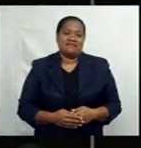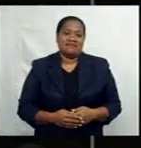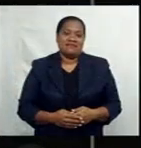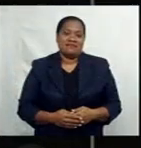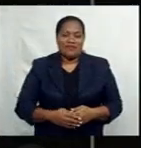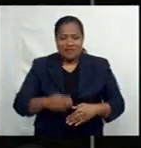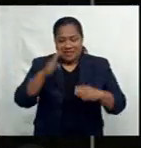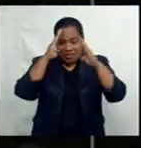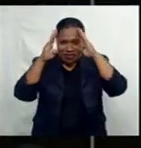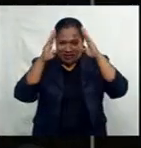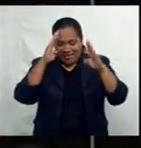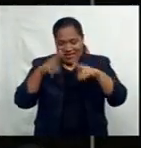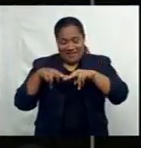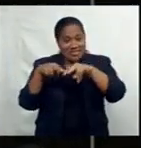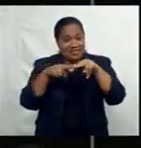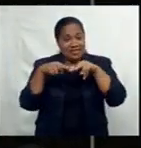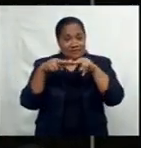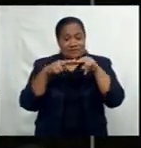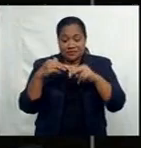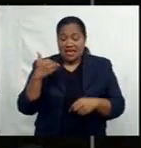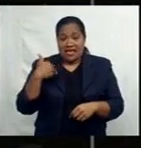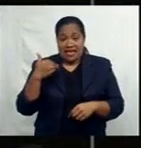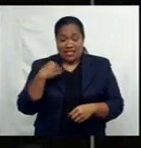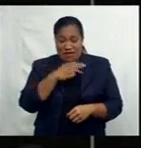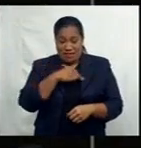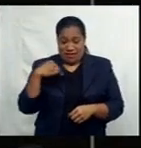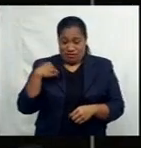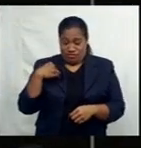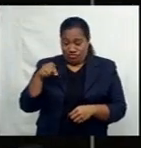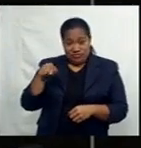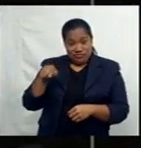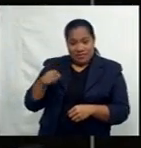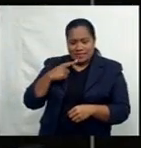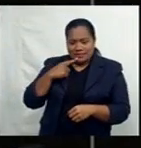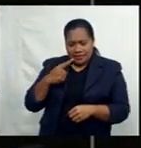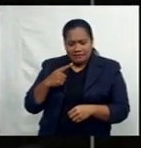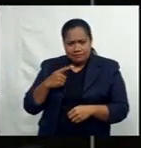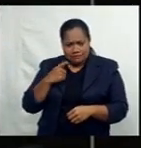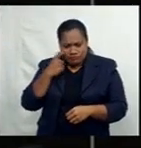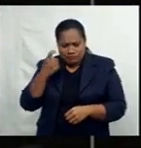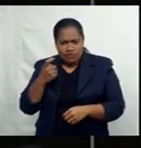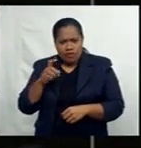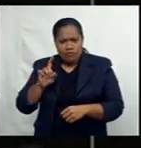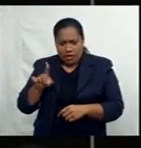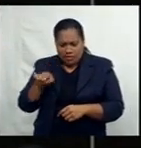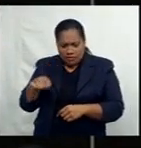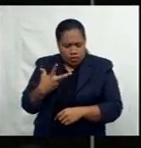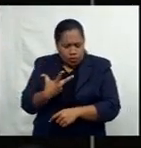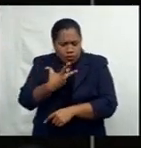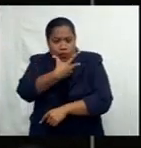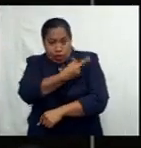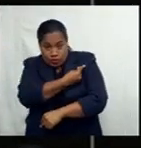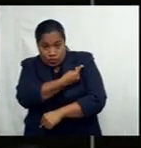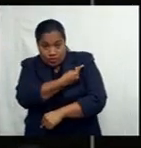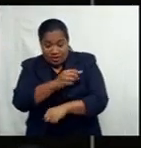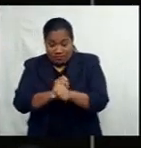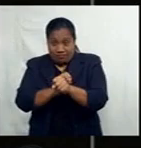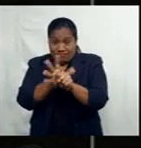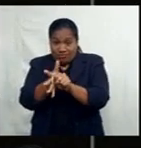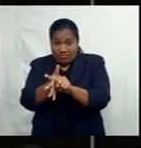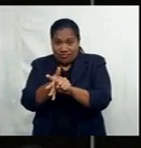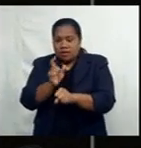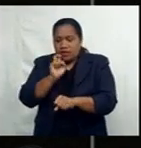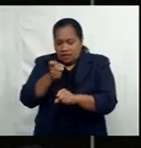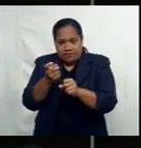Naka. Pulau Naka, Fiji. The health ministry says it's mindful of the need for booster shots if the Delta strain of COVID-19 were to